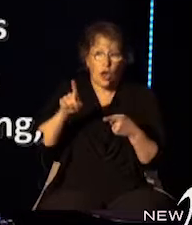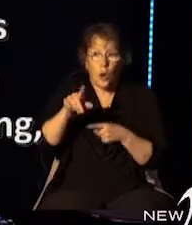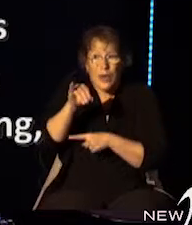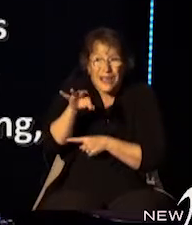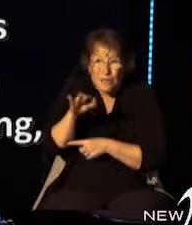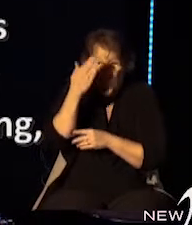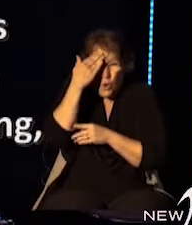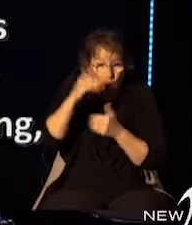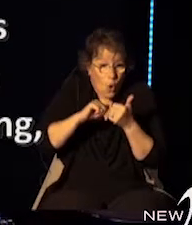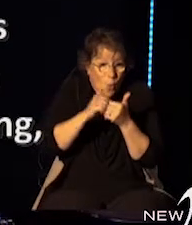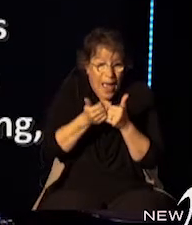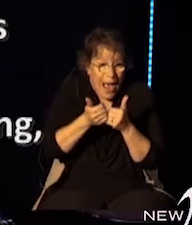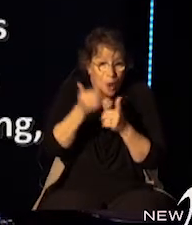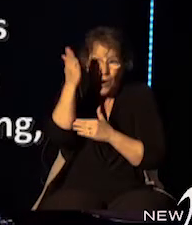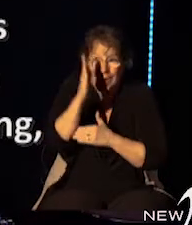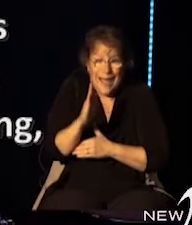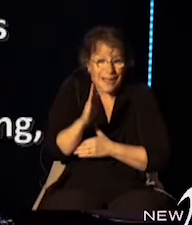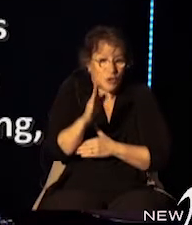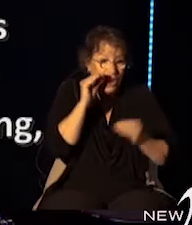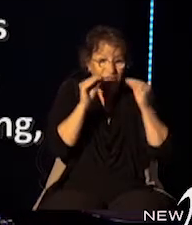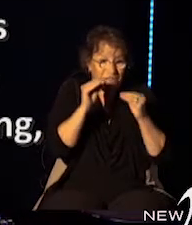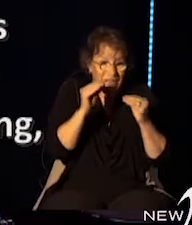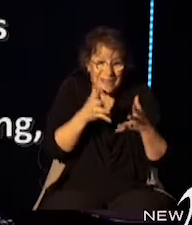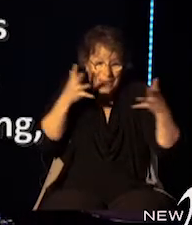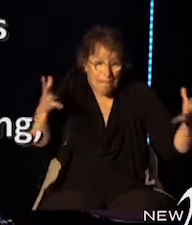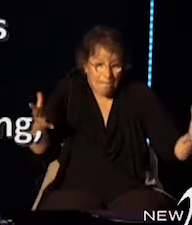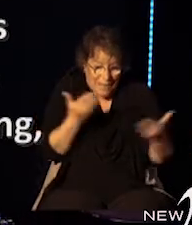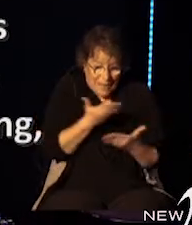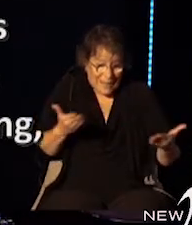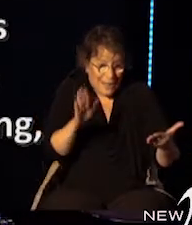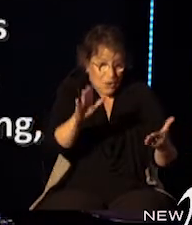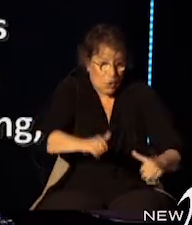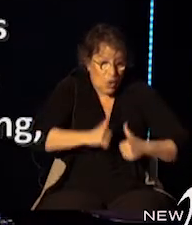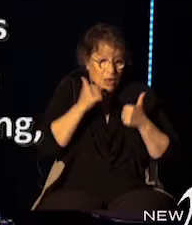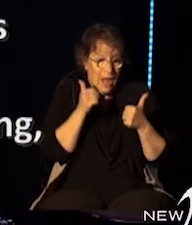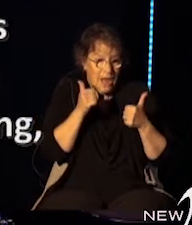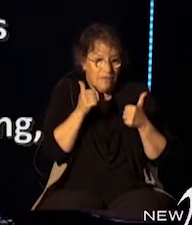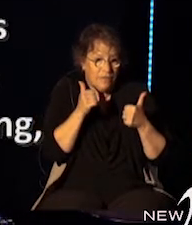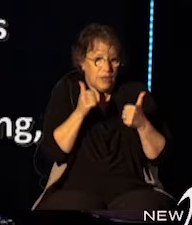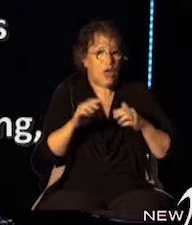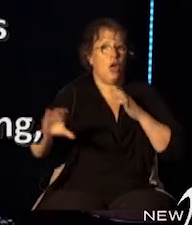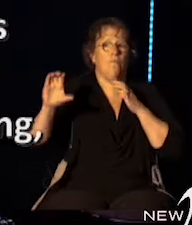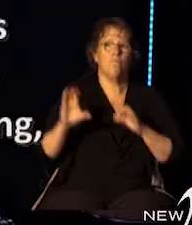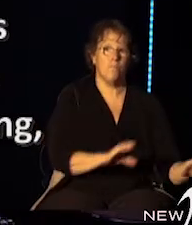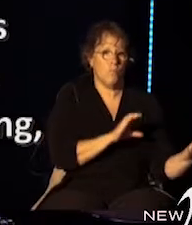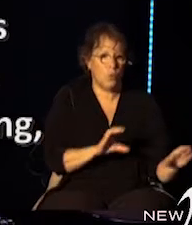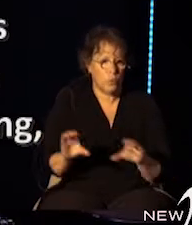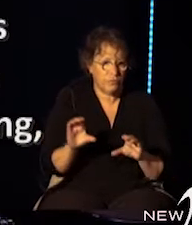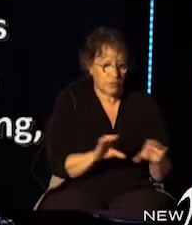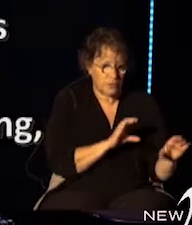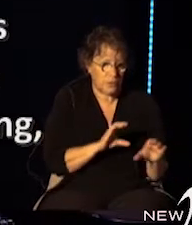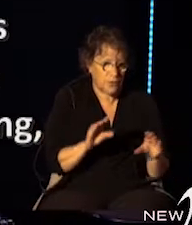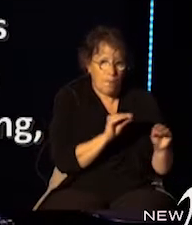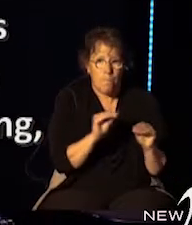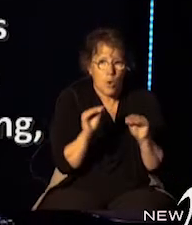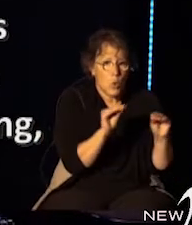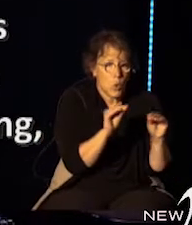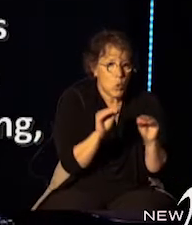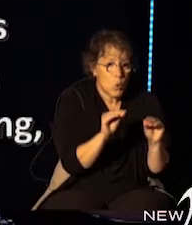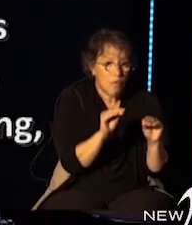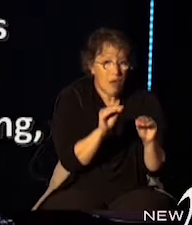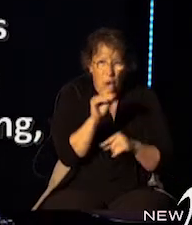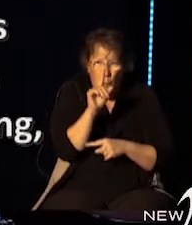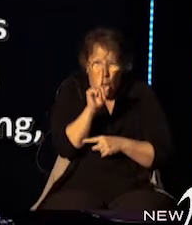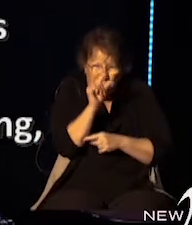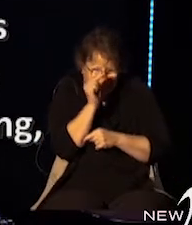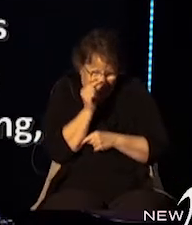life, move in response to God in the little thing. If you know one tiny thing